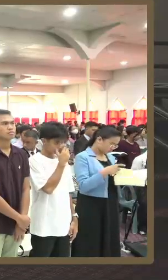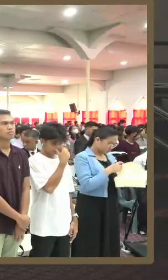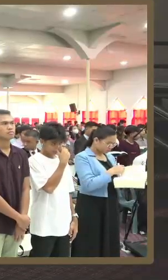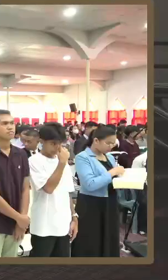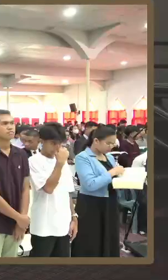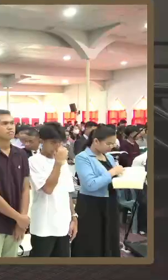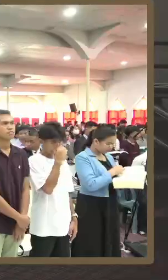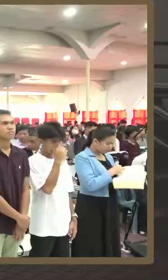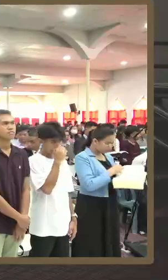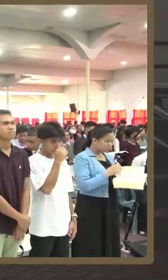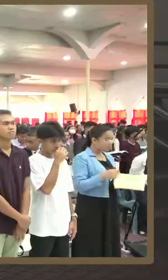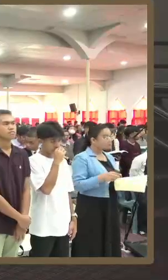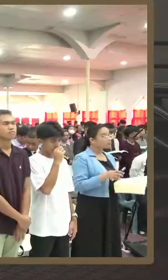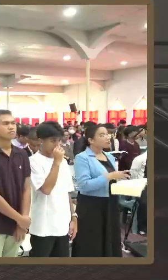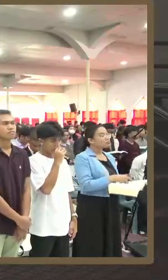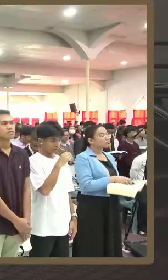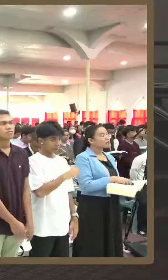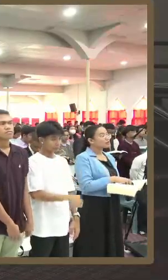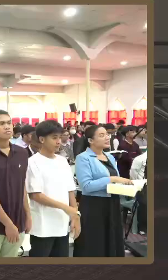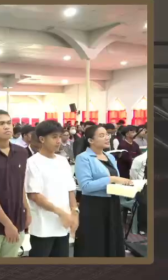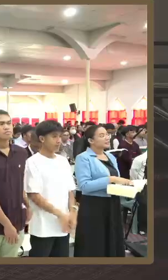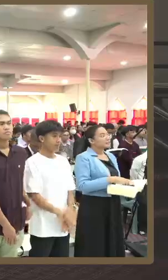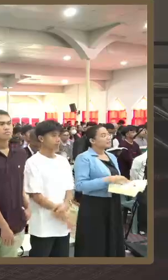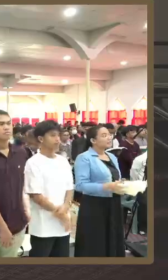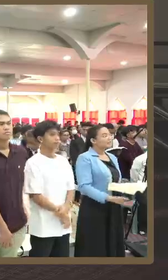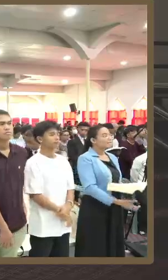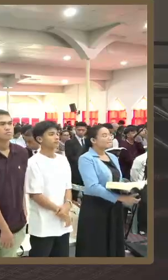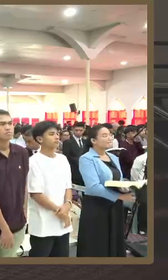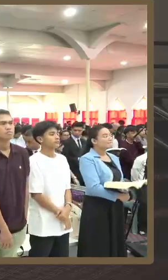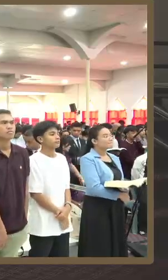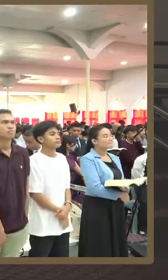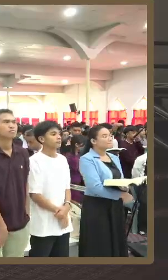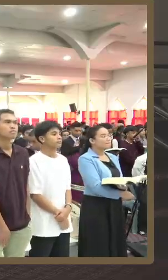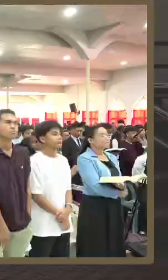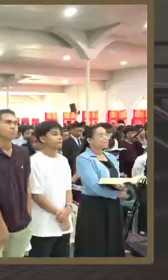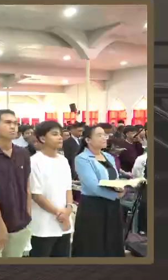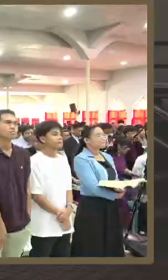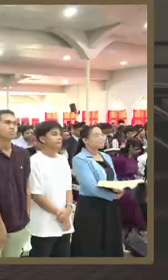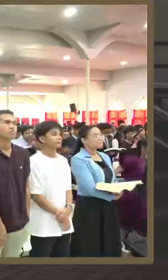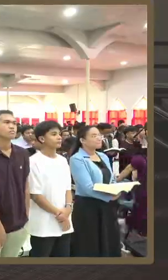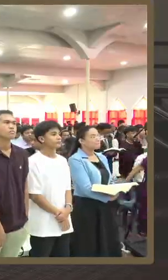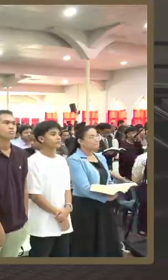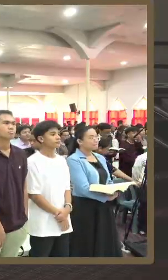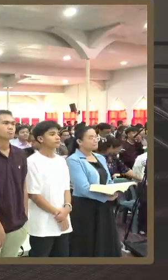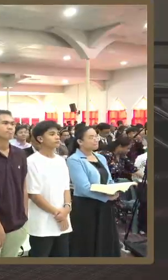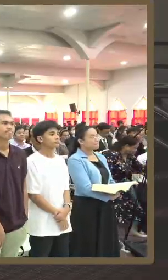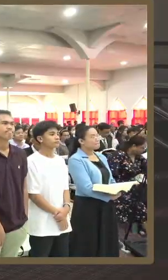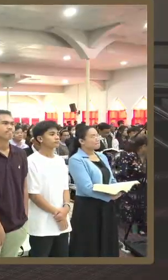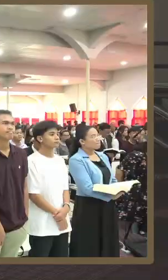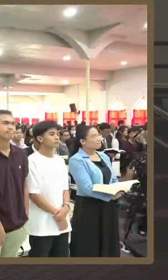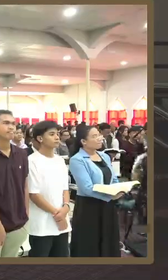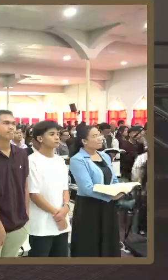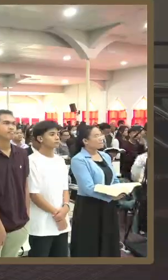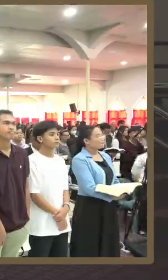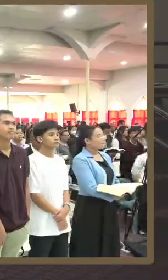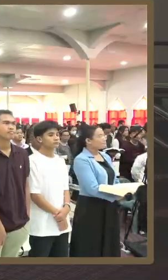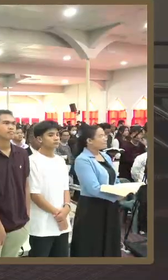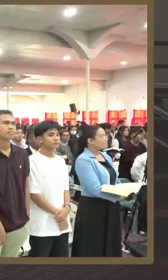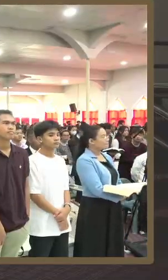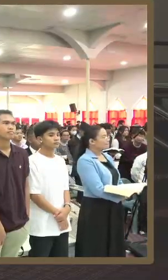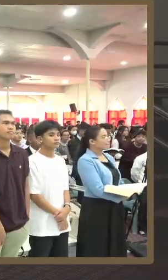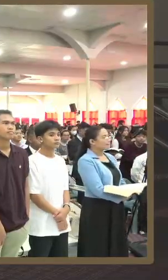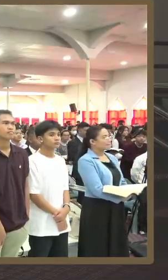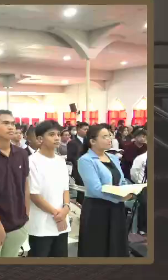mamaya, sasabihin ko po sa inyo ang context po nito. Ang context nito ay yung Sunday School kanina. Okay?